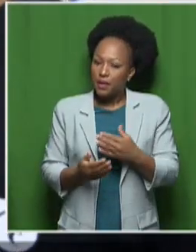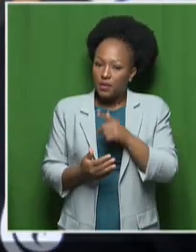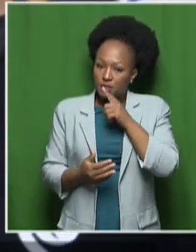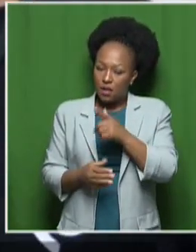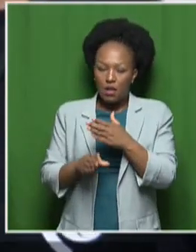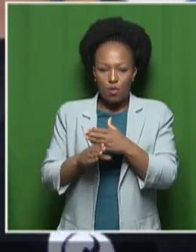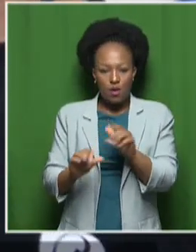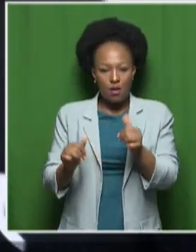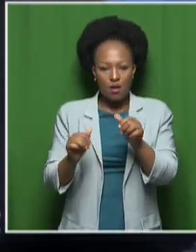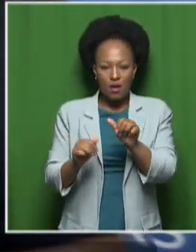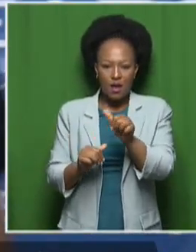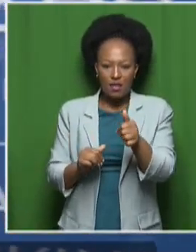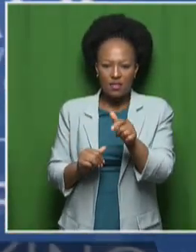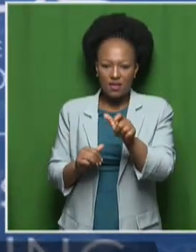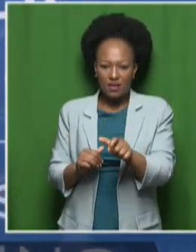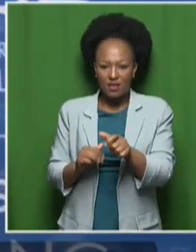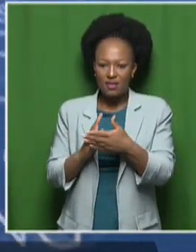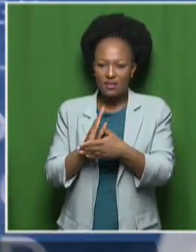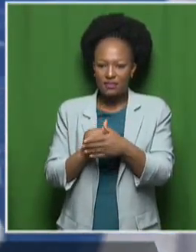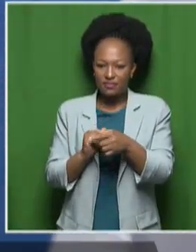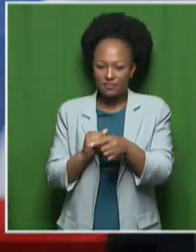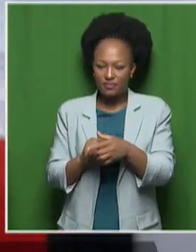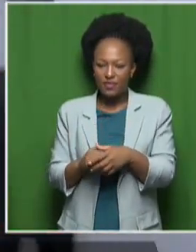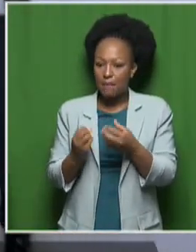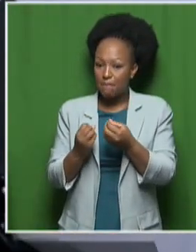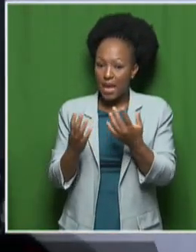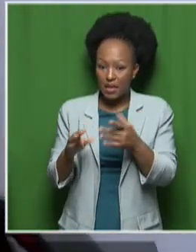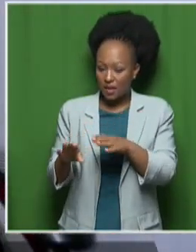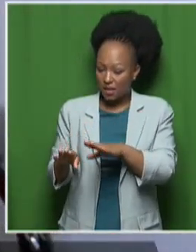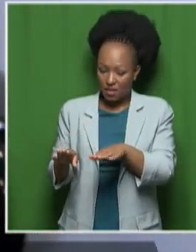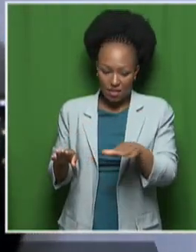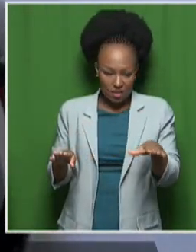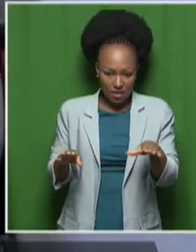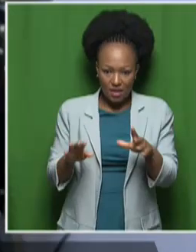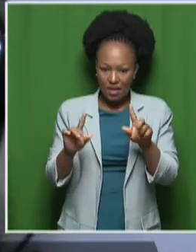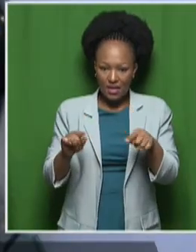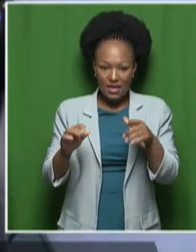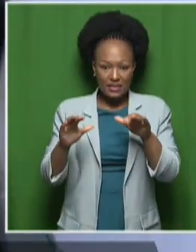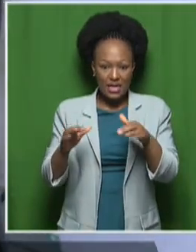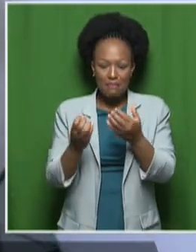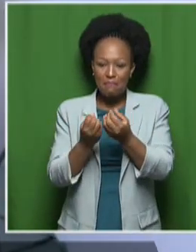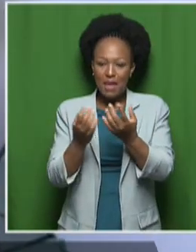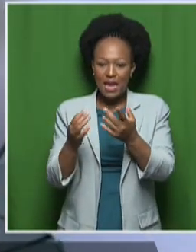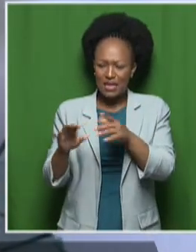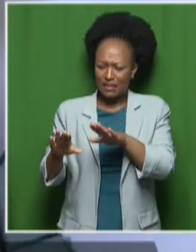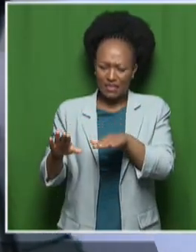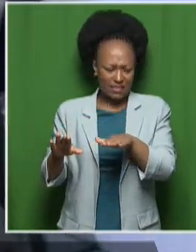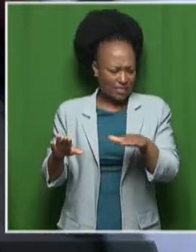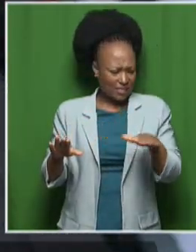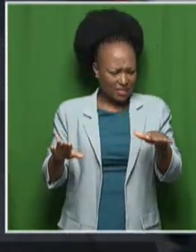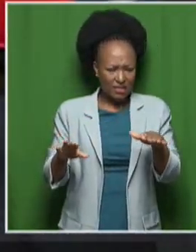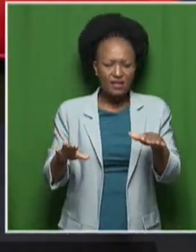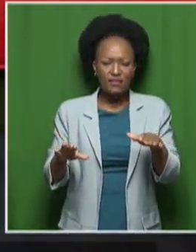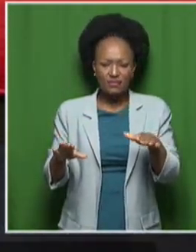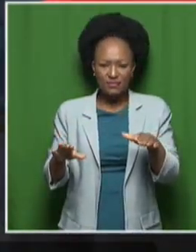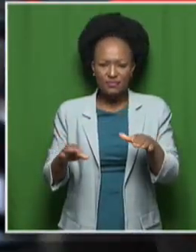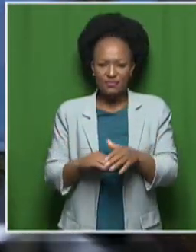And there's another one here on the side. There's a lot going on. The team is working on quite a number of things, Leanne.